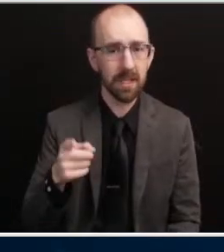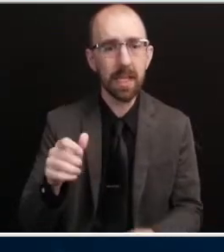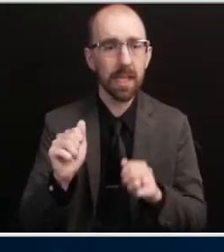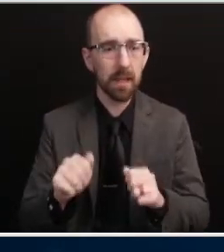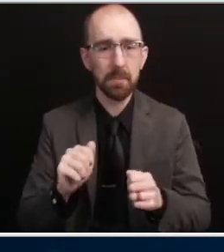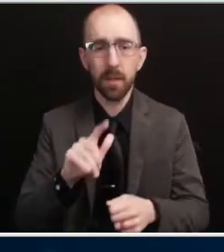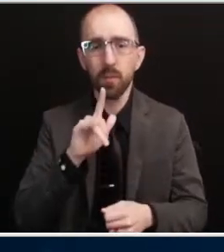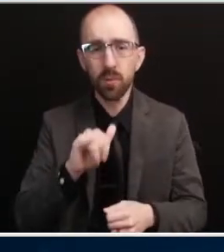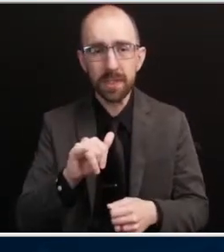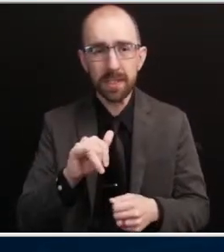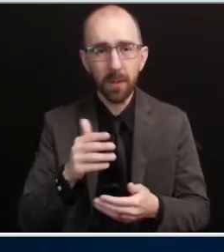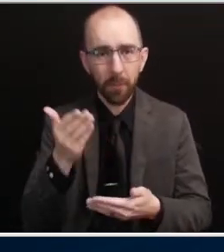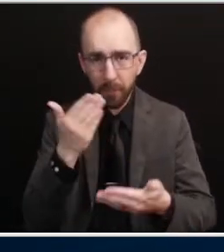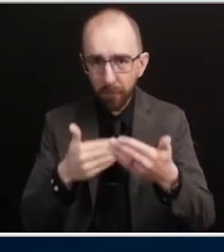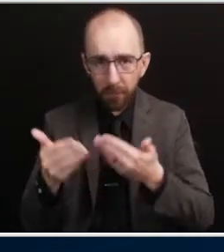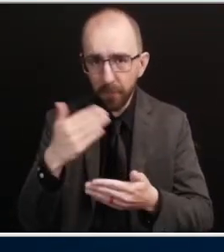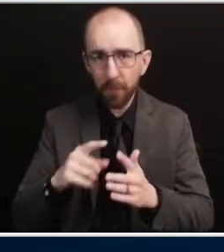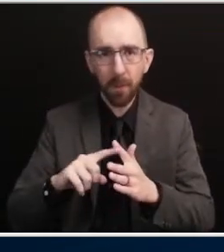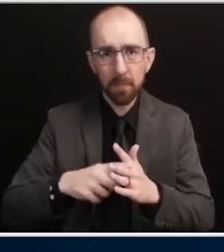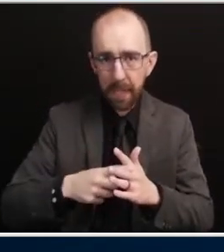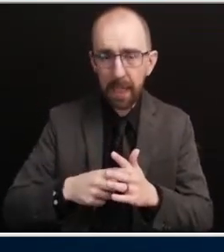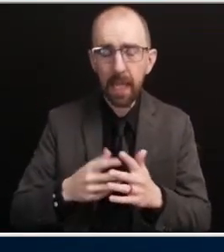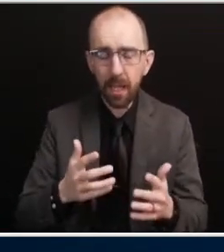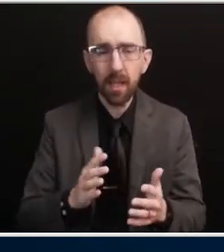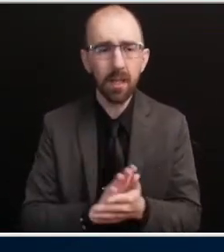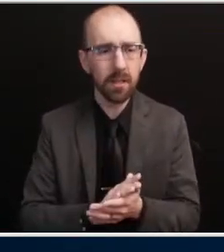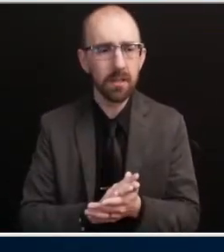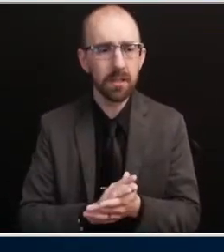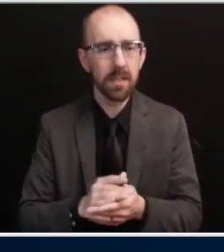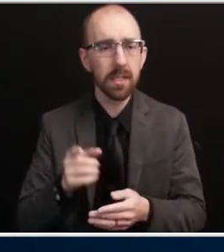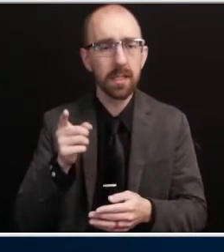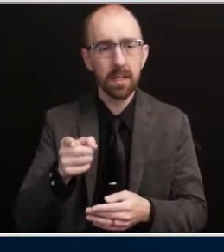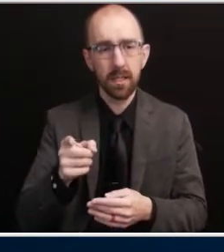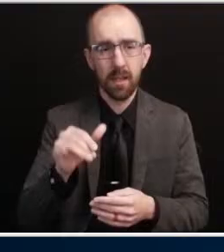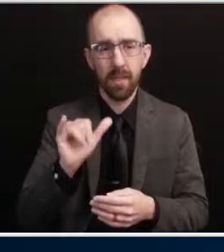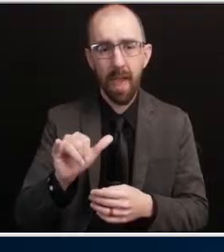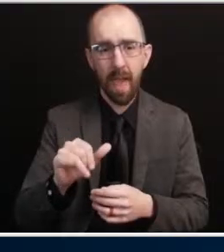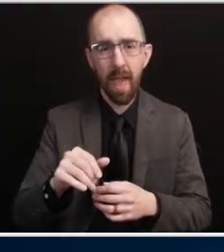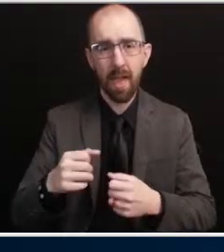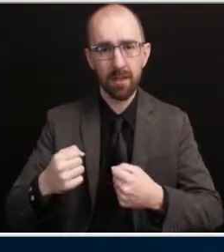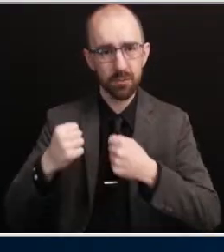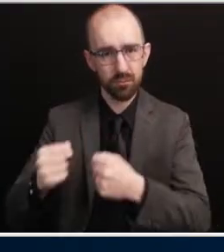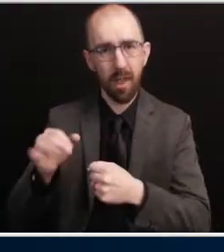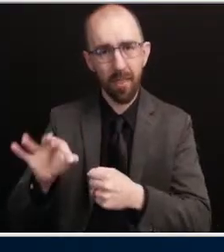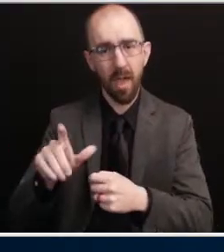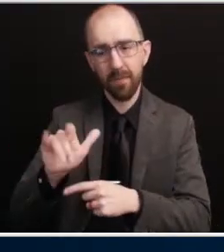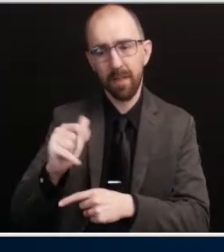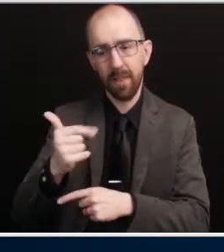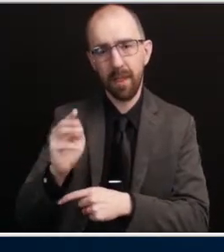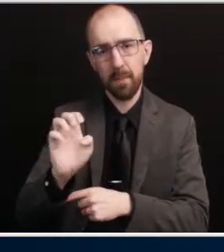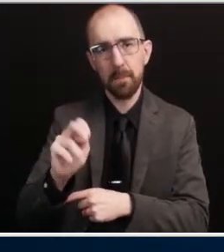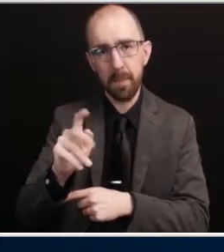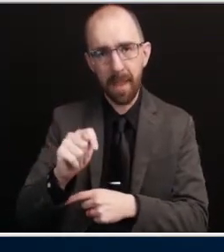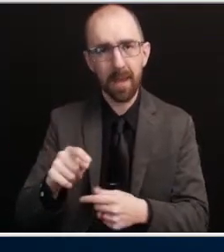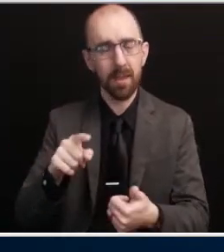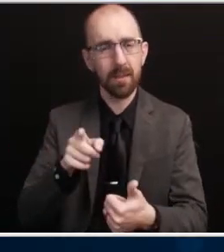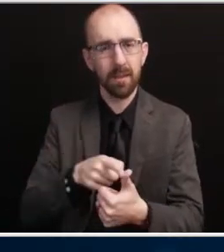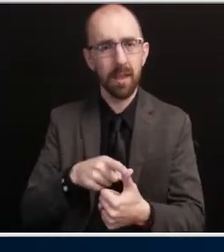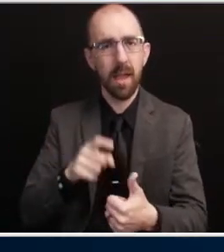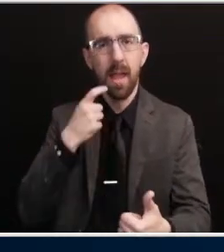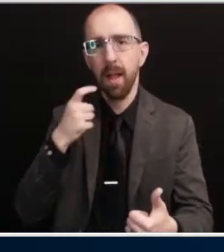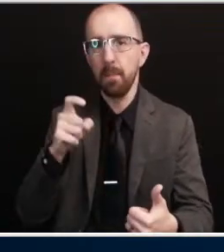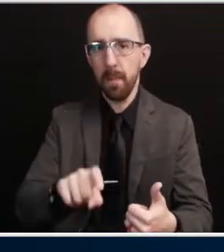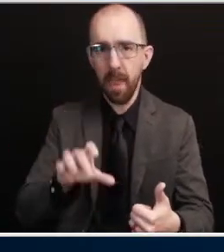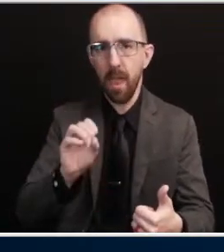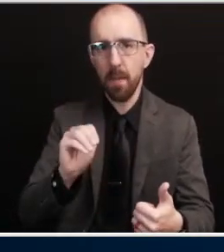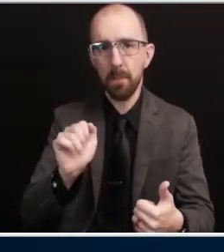really insidious in onset. The integrity of that ligament, to me, is based on two things: command, being able to